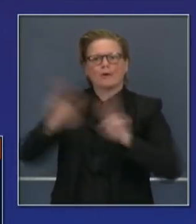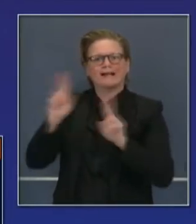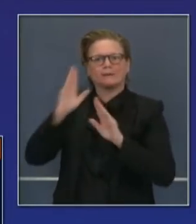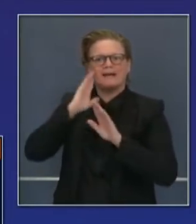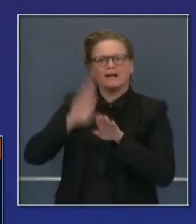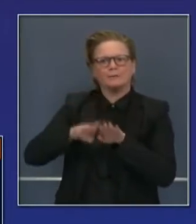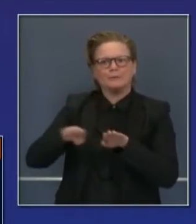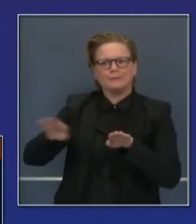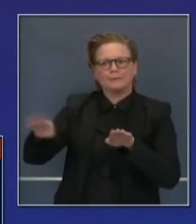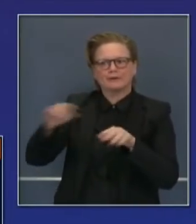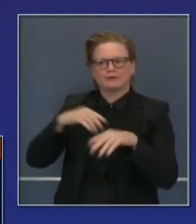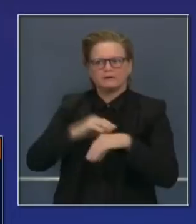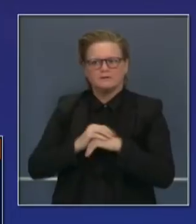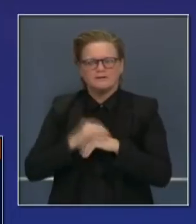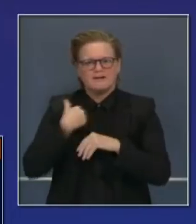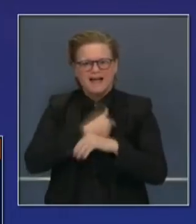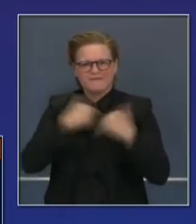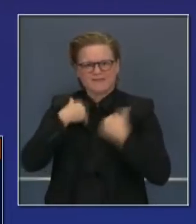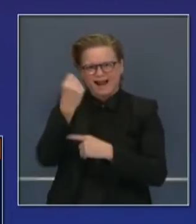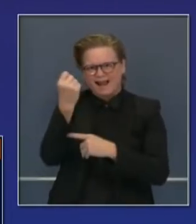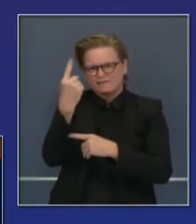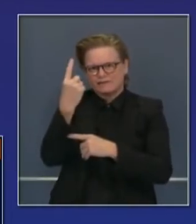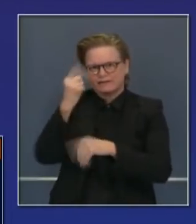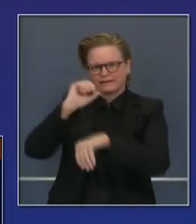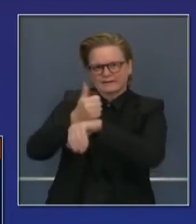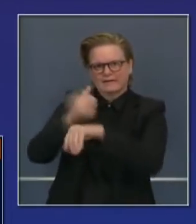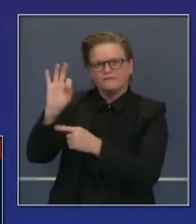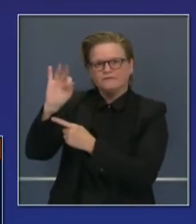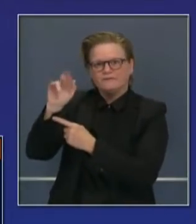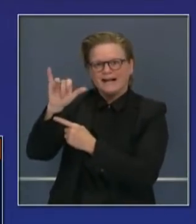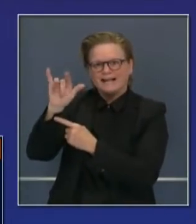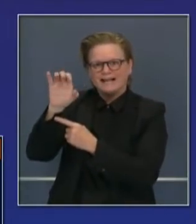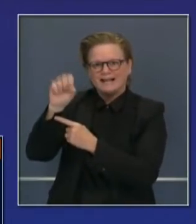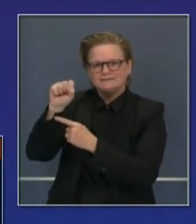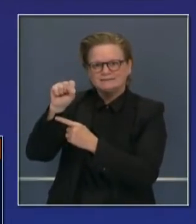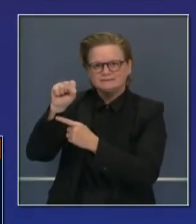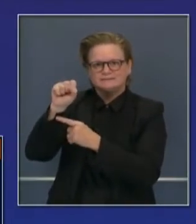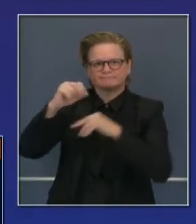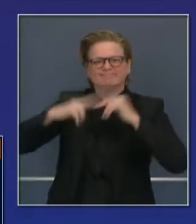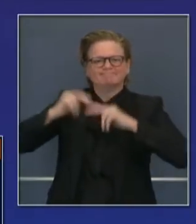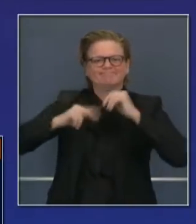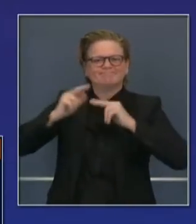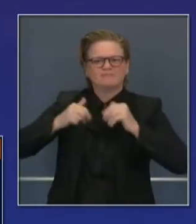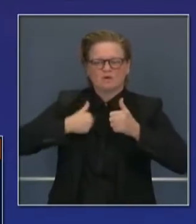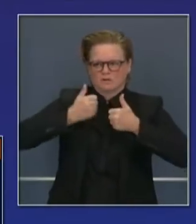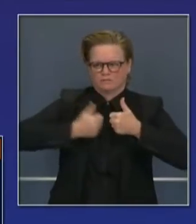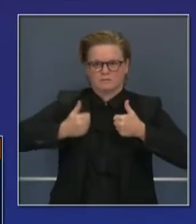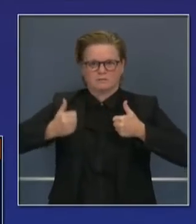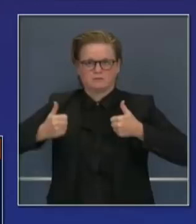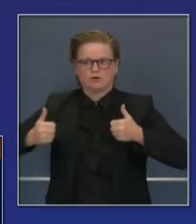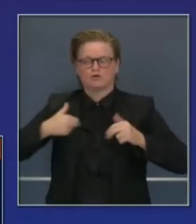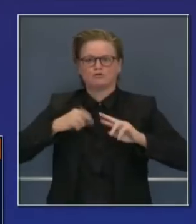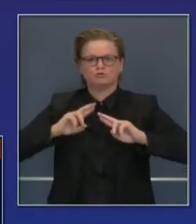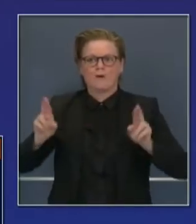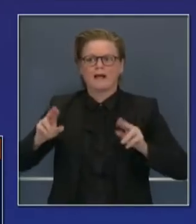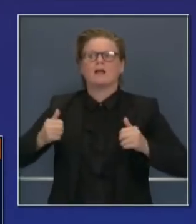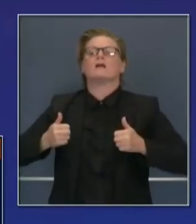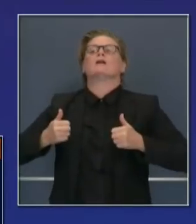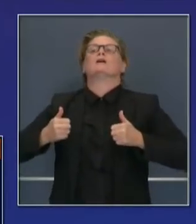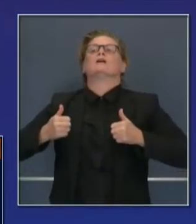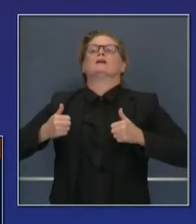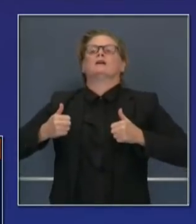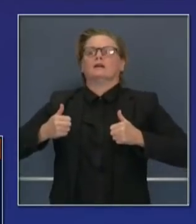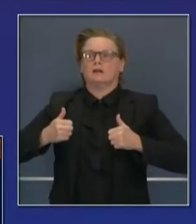facilities that are in warm status all up and down the state. And as we move to the stay-at-home, as we see the